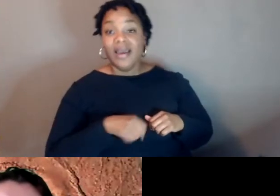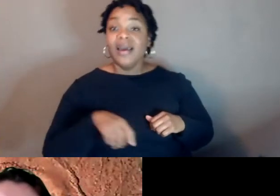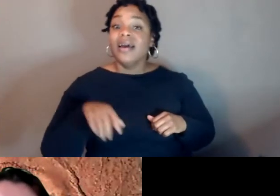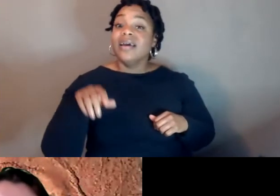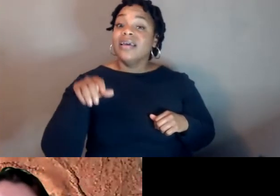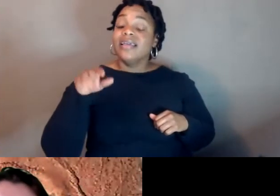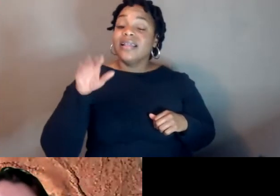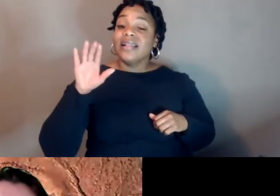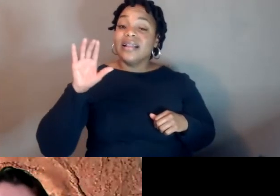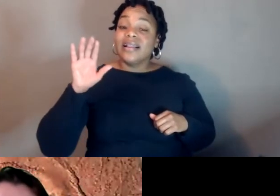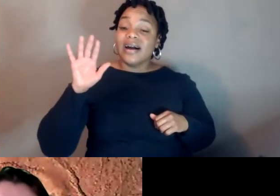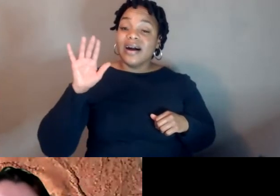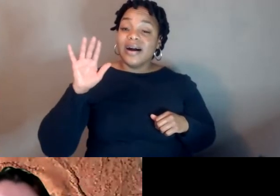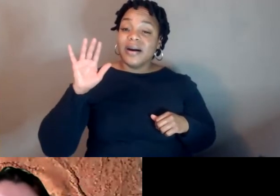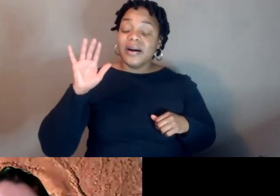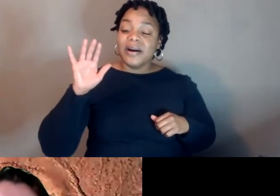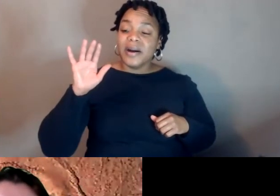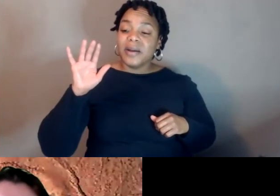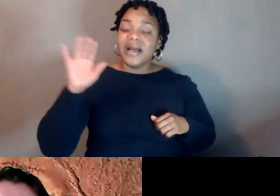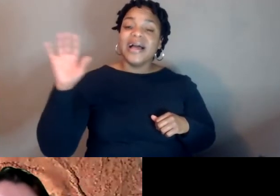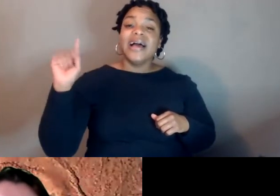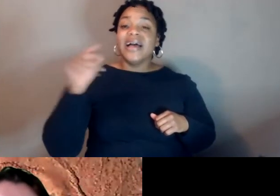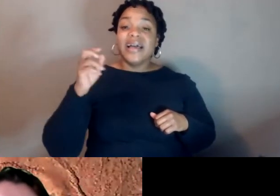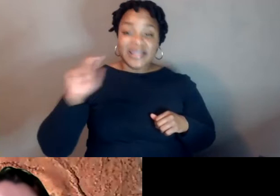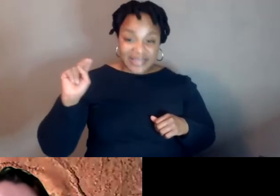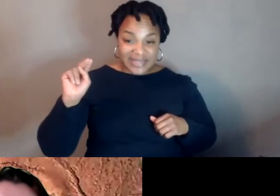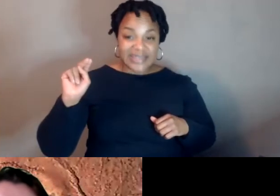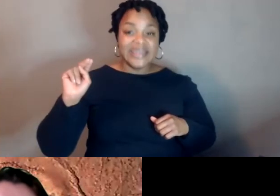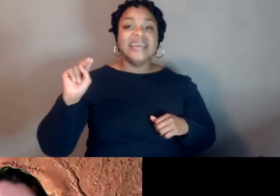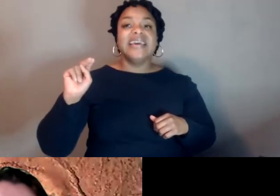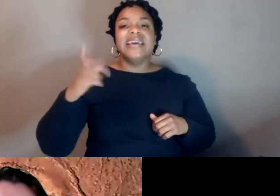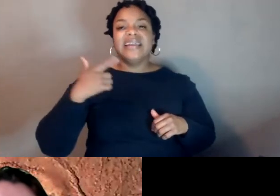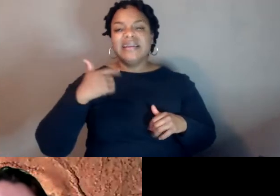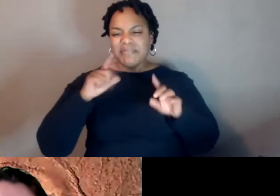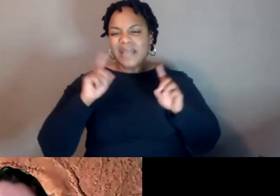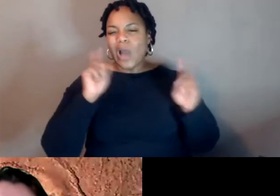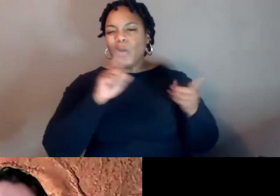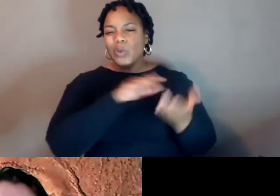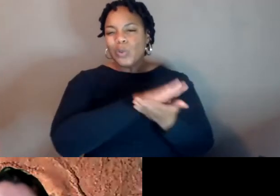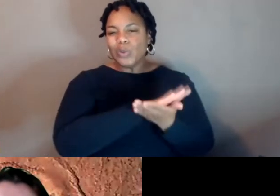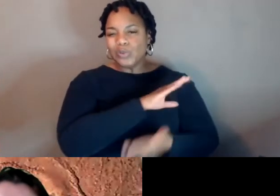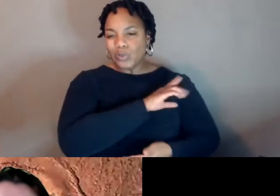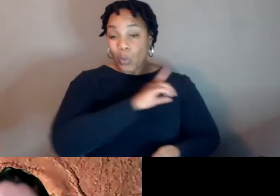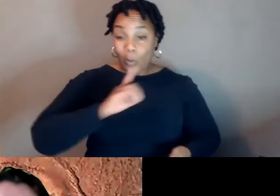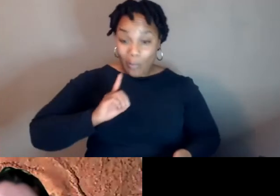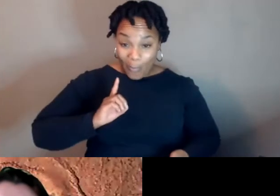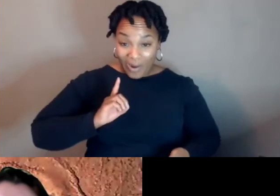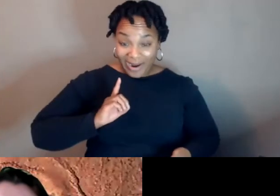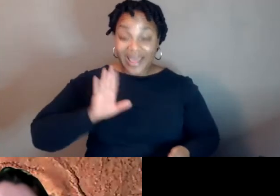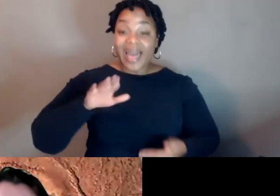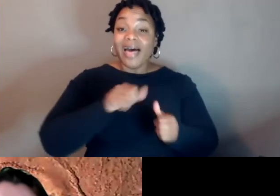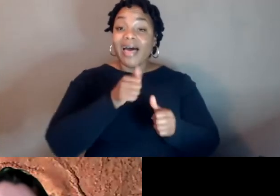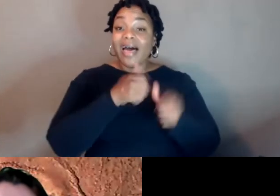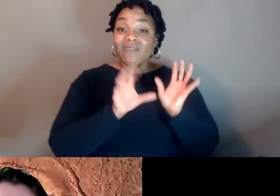we did a blitz at the school board. I would take a different student every school